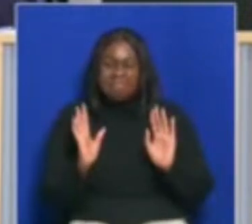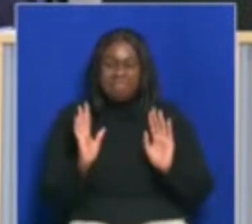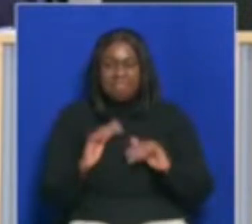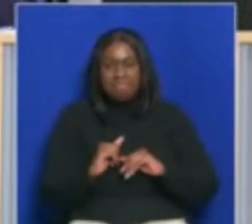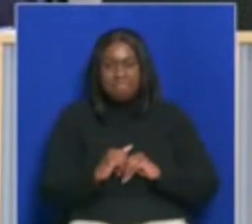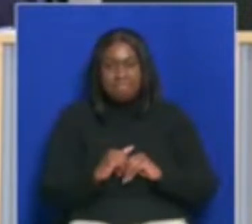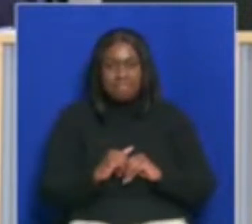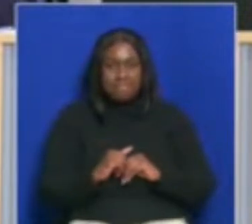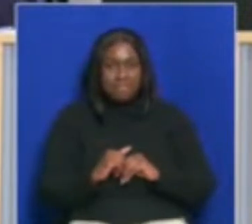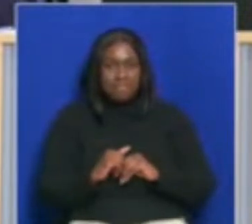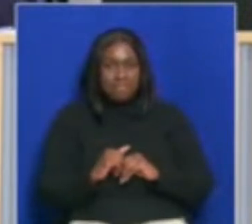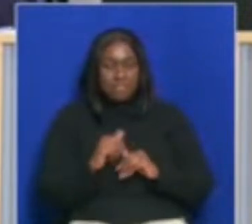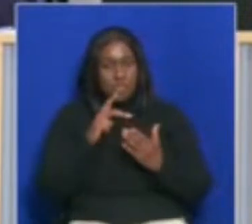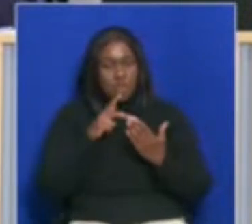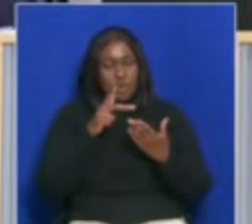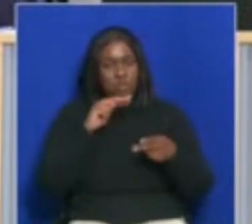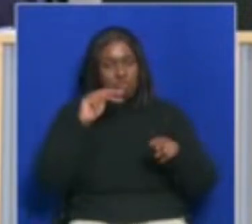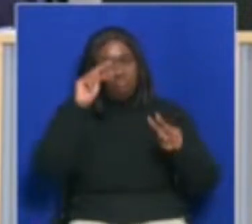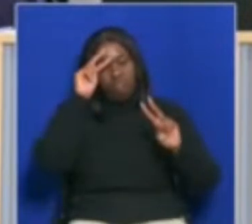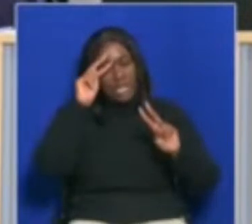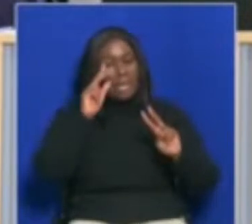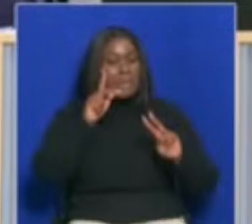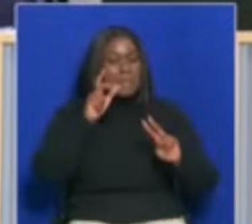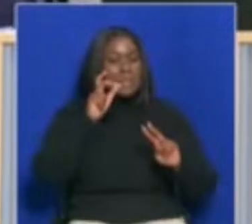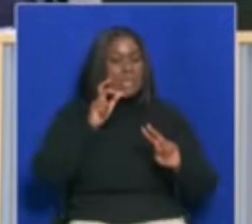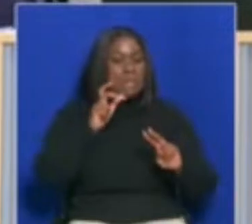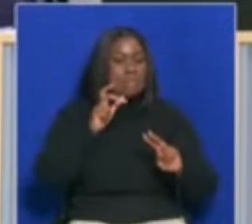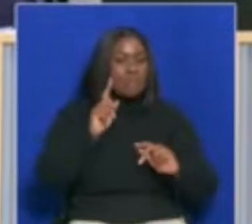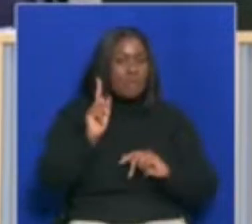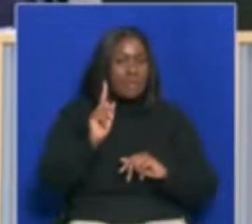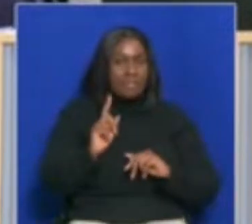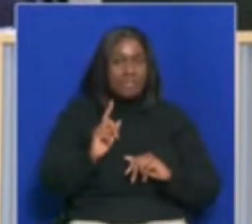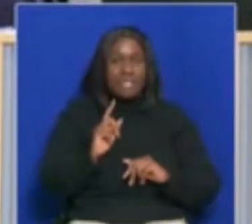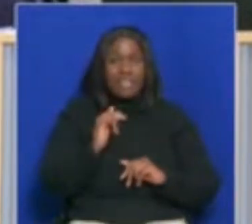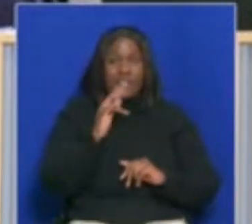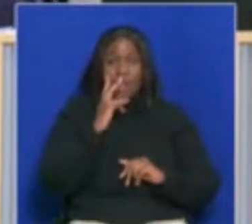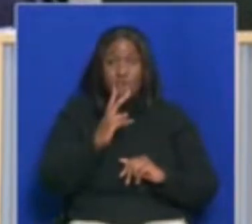Interpretation of what one sees in the picture, especially if you look at the one on the far